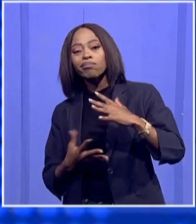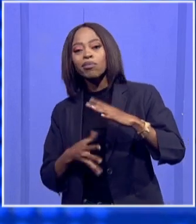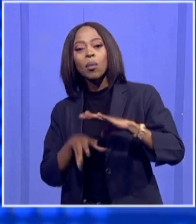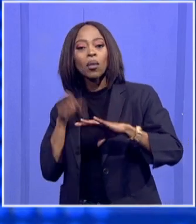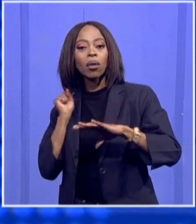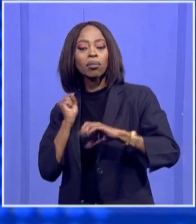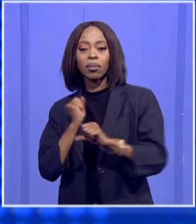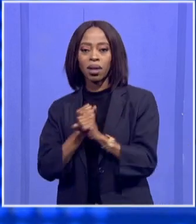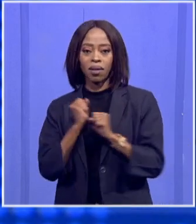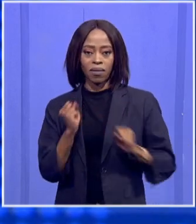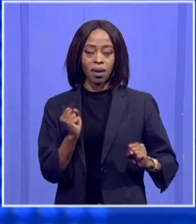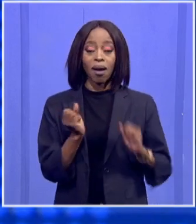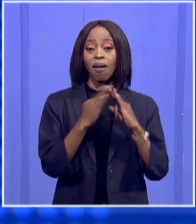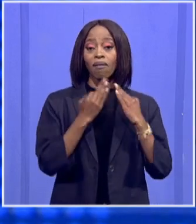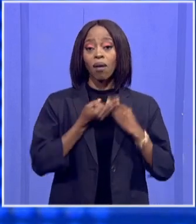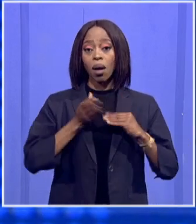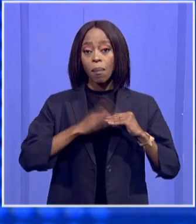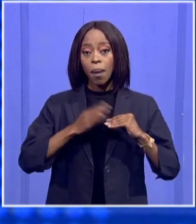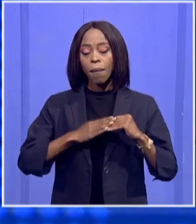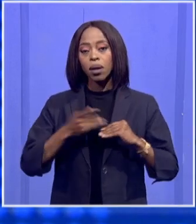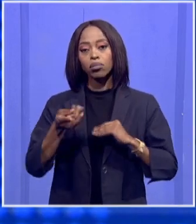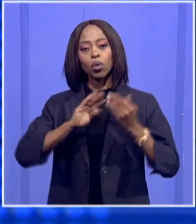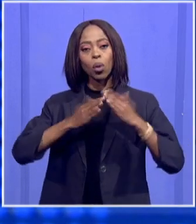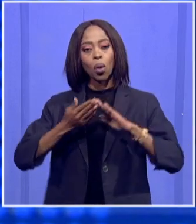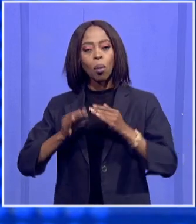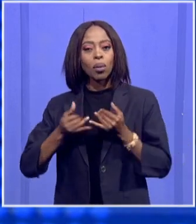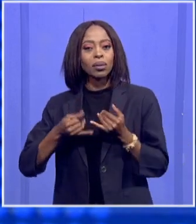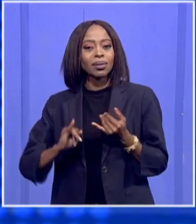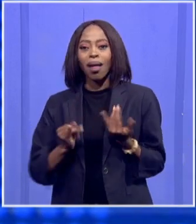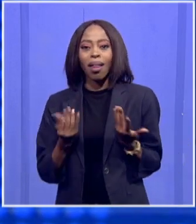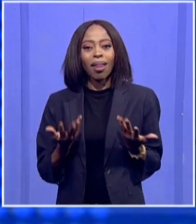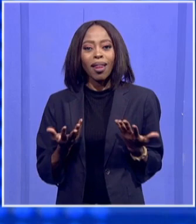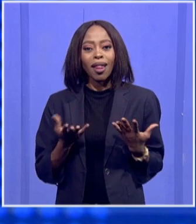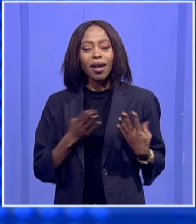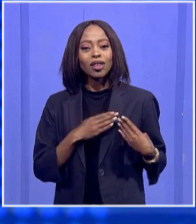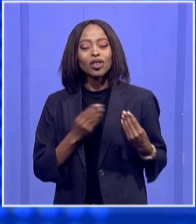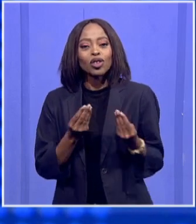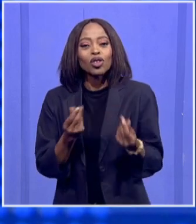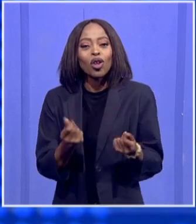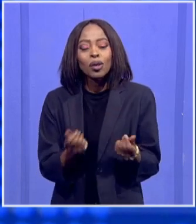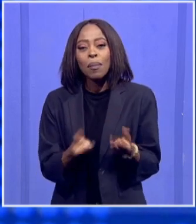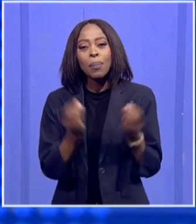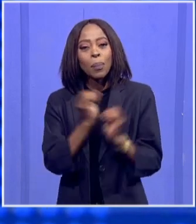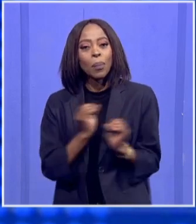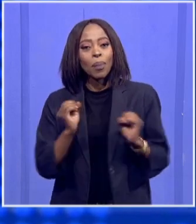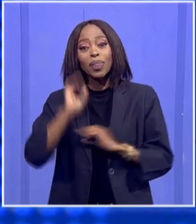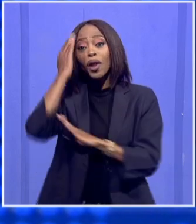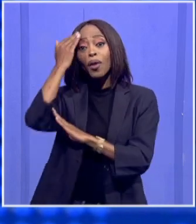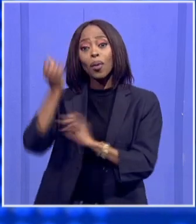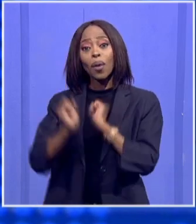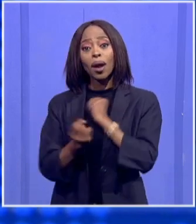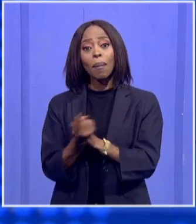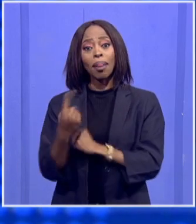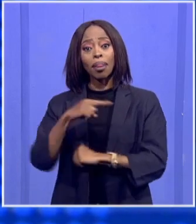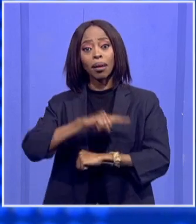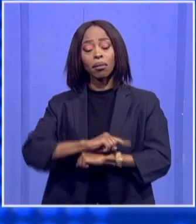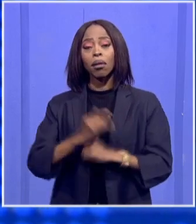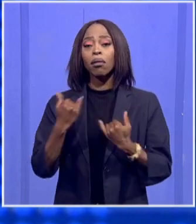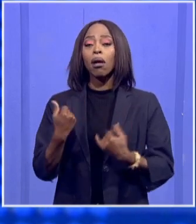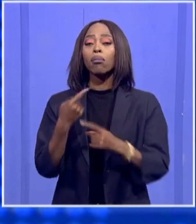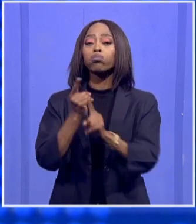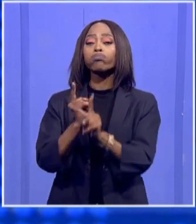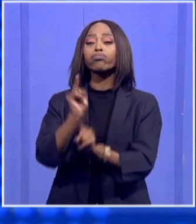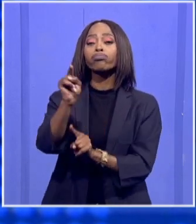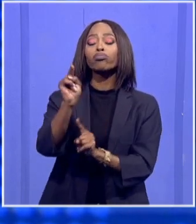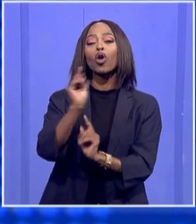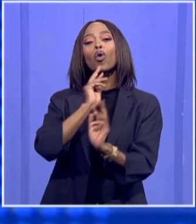Bereaved families and members of the public are still seeking answers as to what happened on that fateful day. We bring in now live SABC